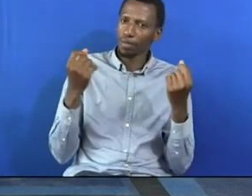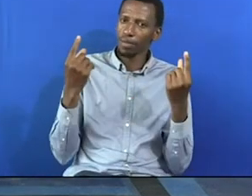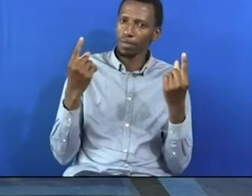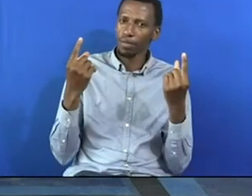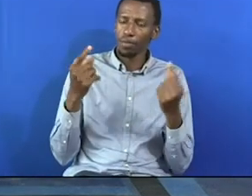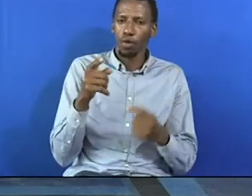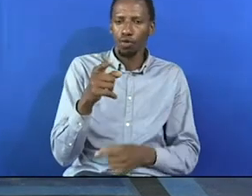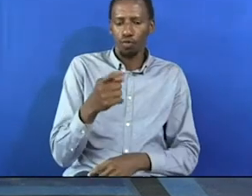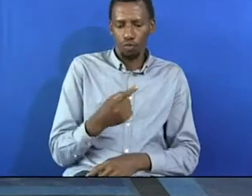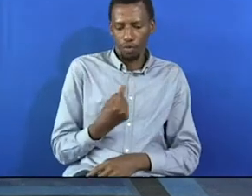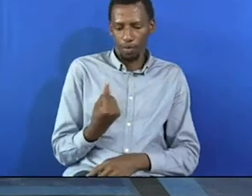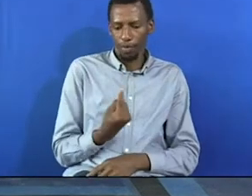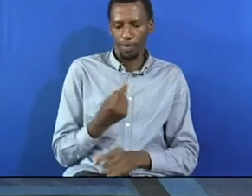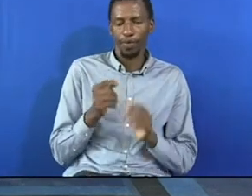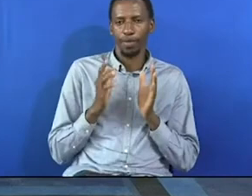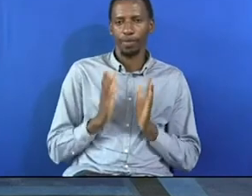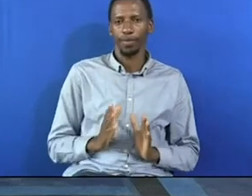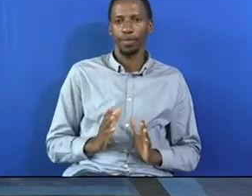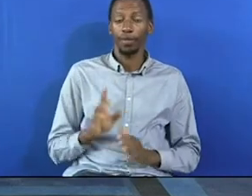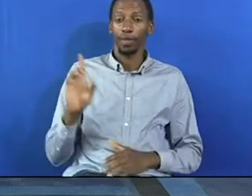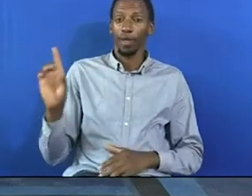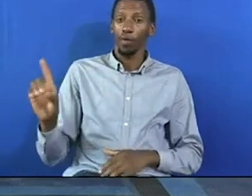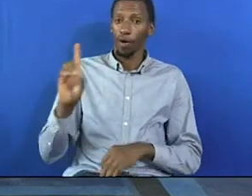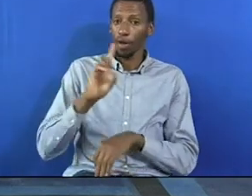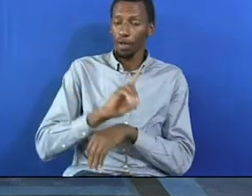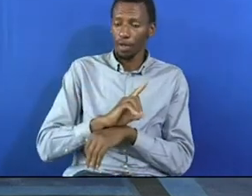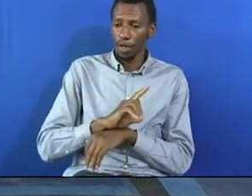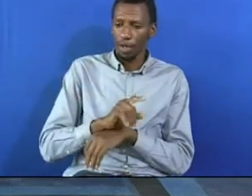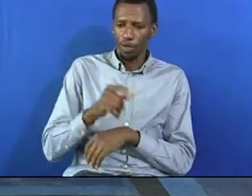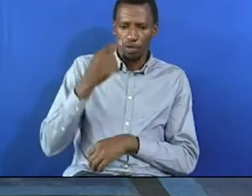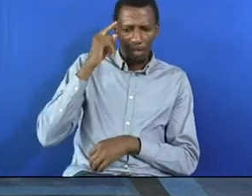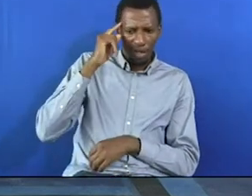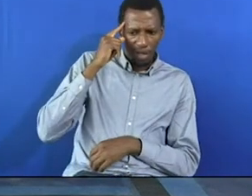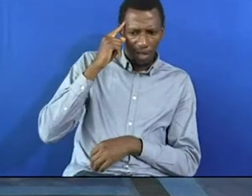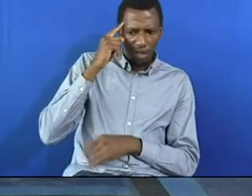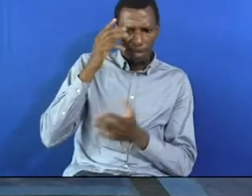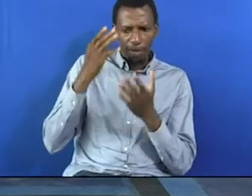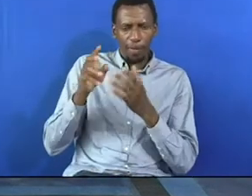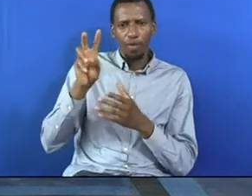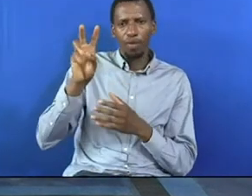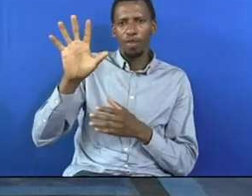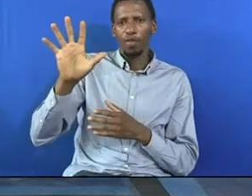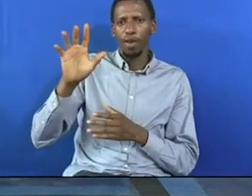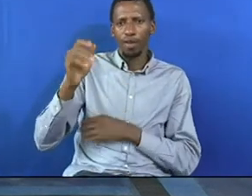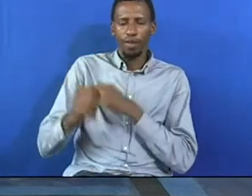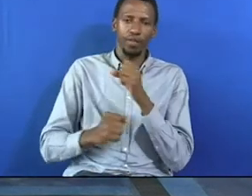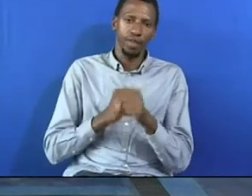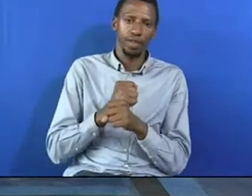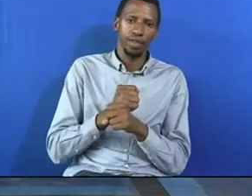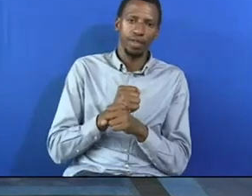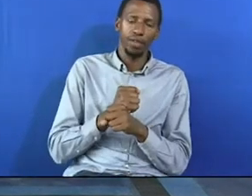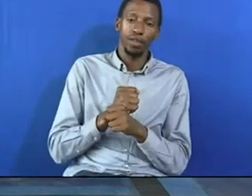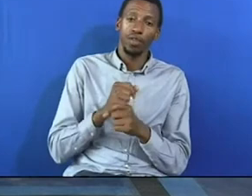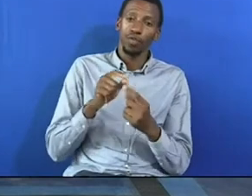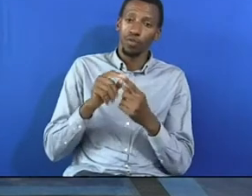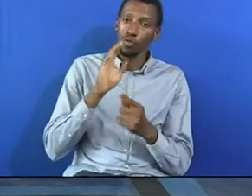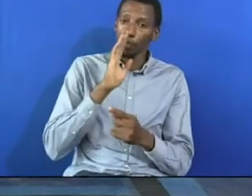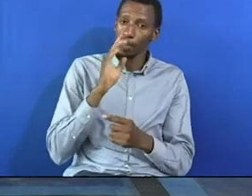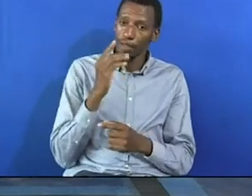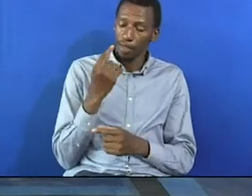And you are a single person. One day looks like 25 years. It's long. To be single, you must be